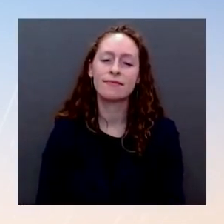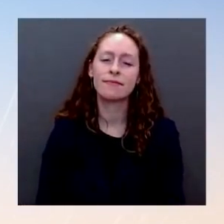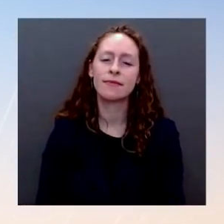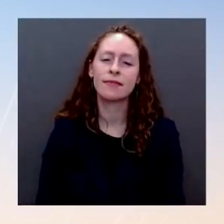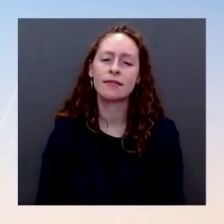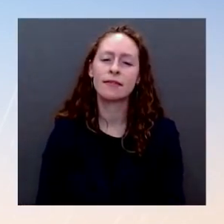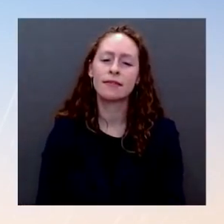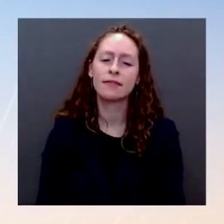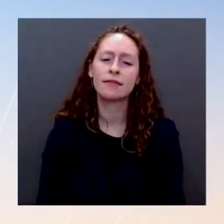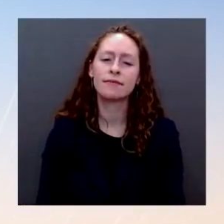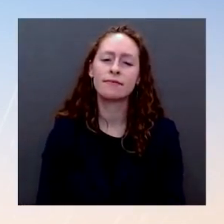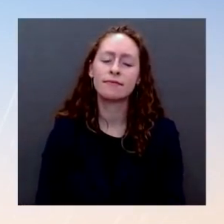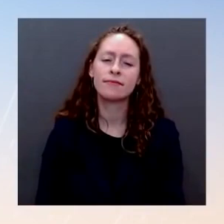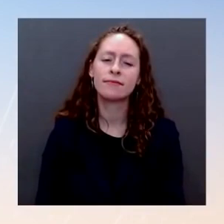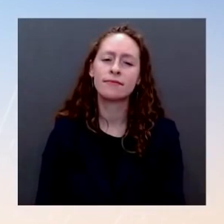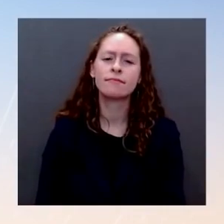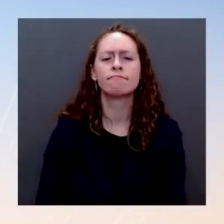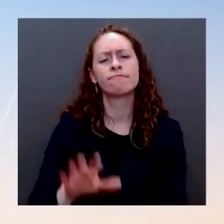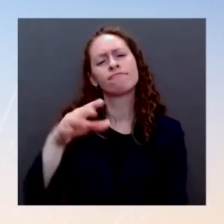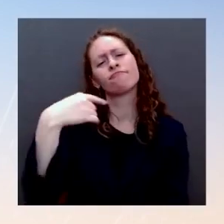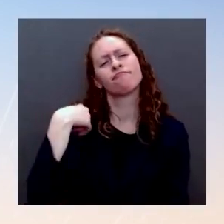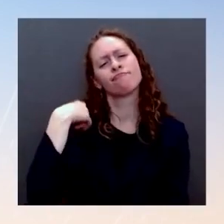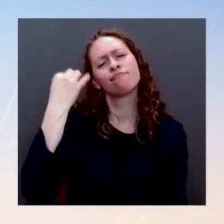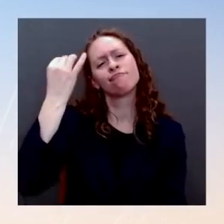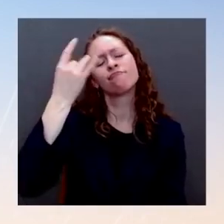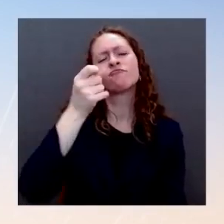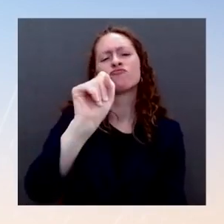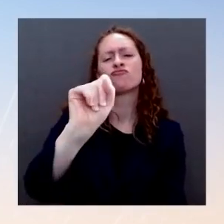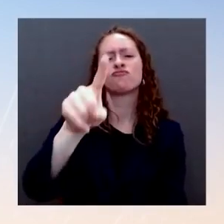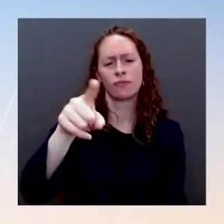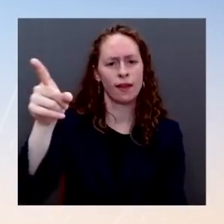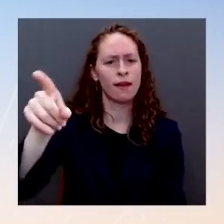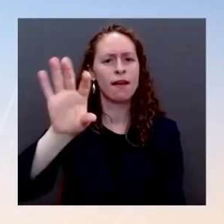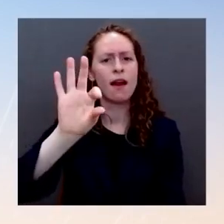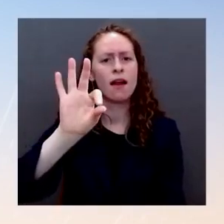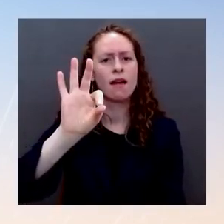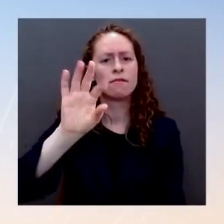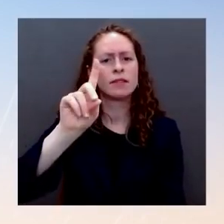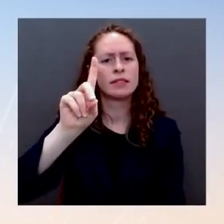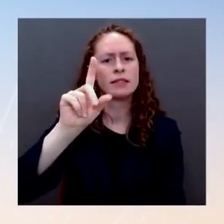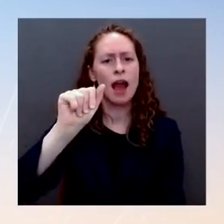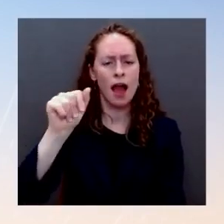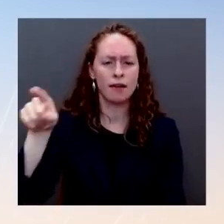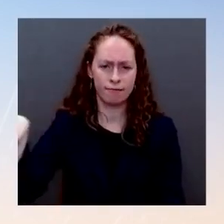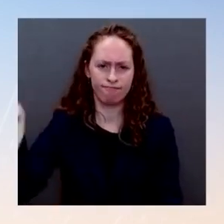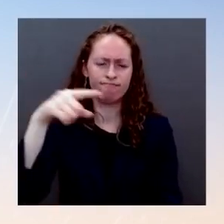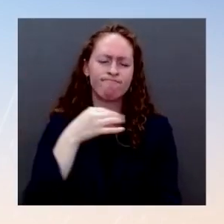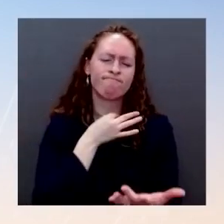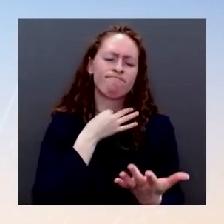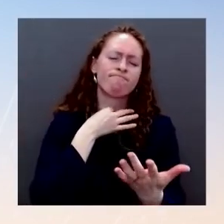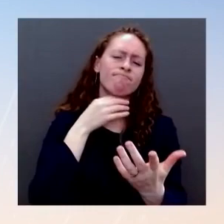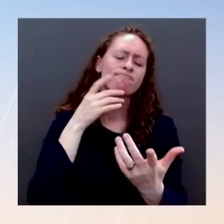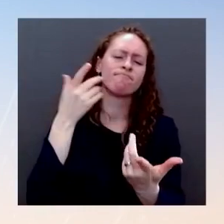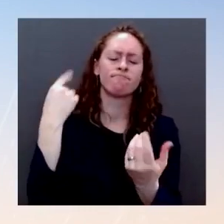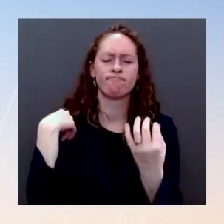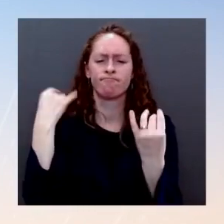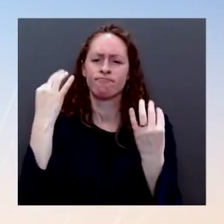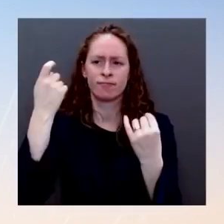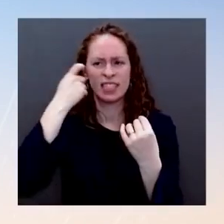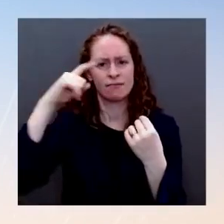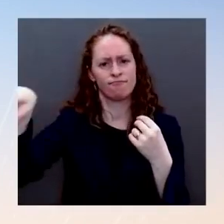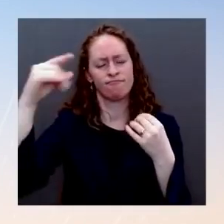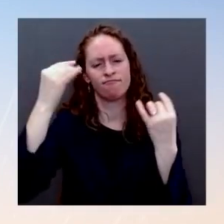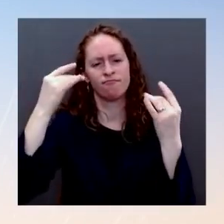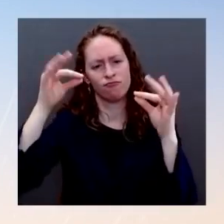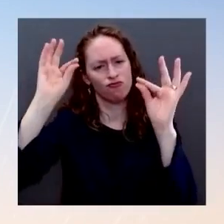some decisions by the FDA over the last few months that have happened without consulting the panel of independent experts